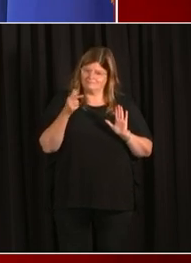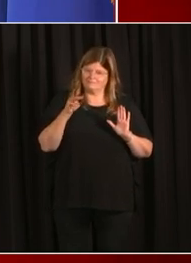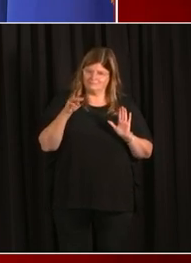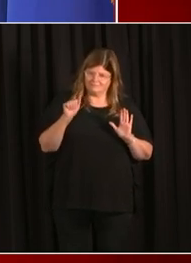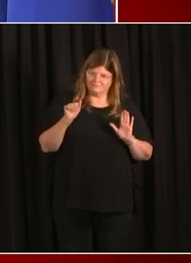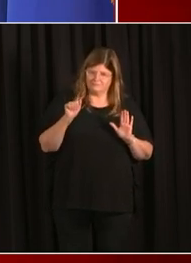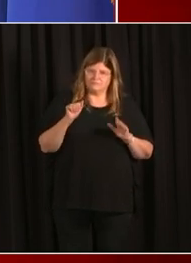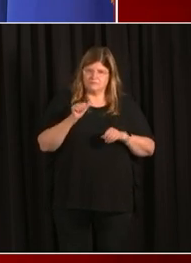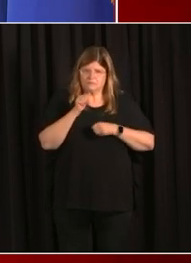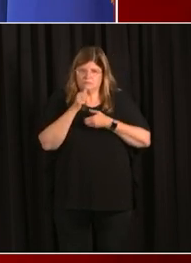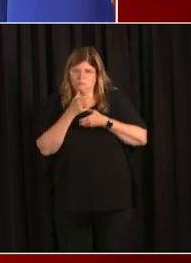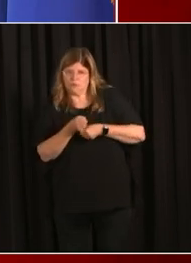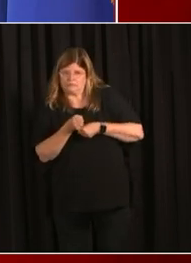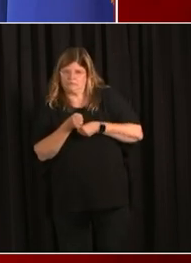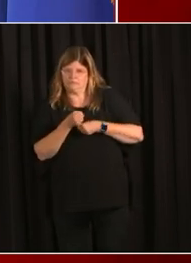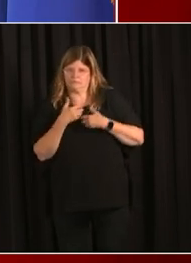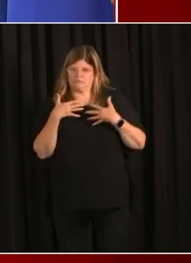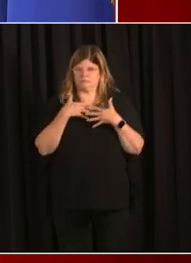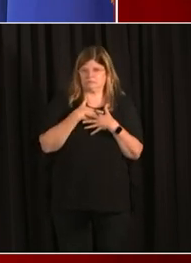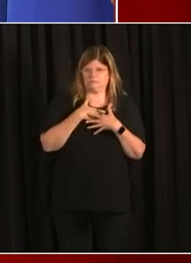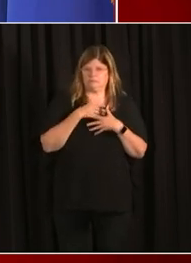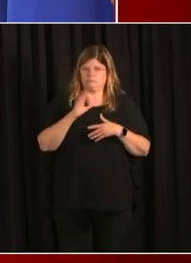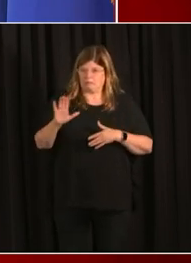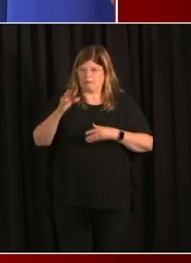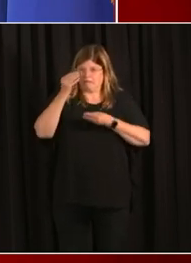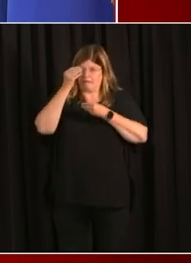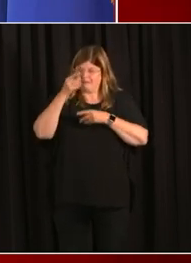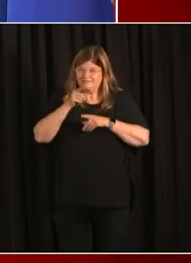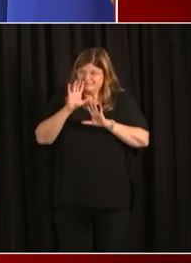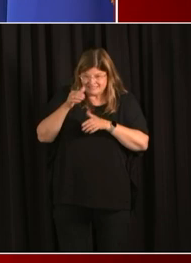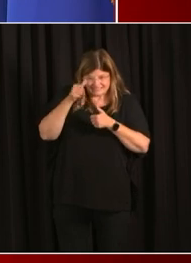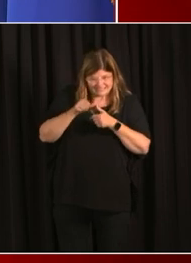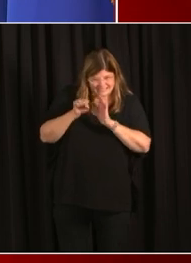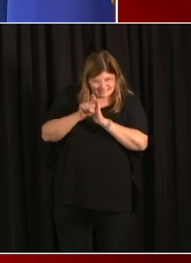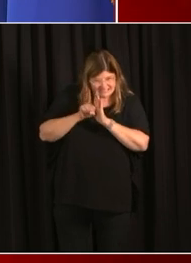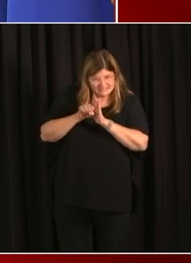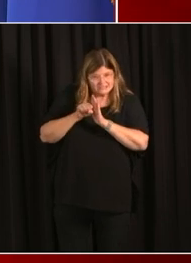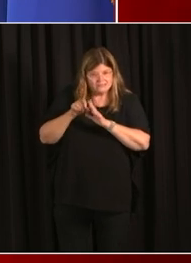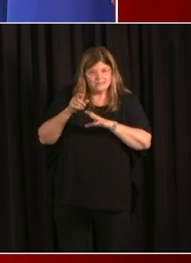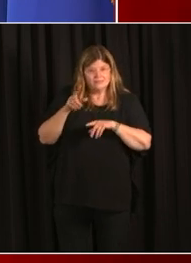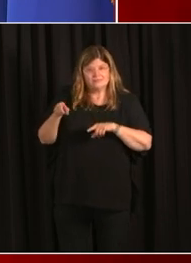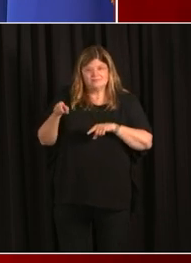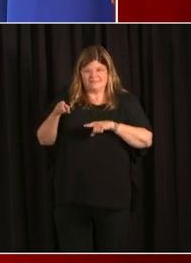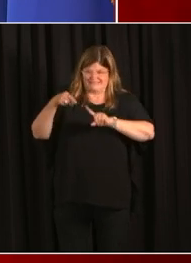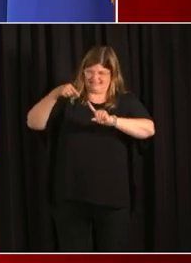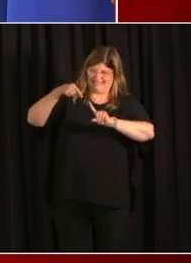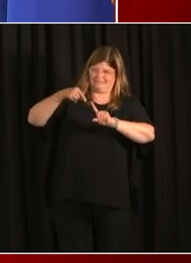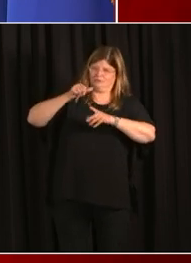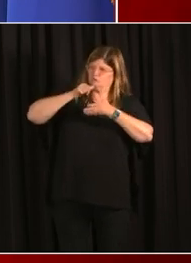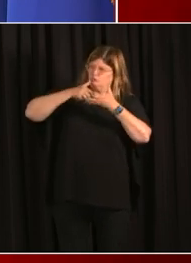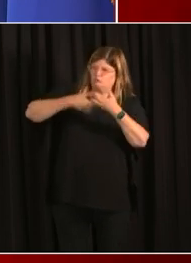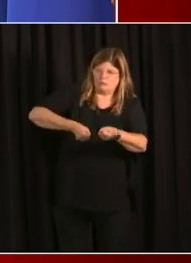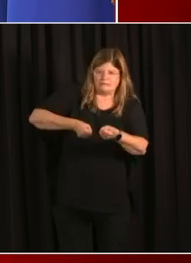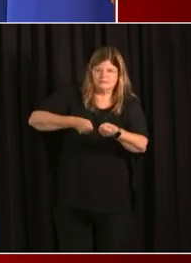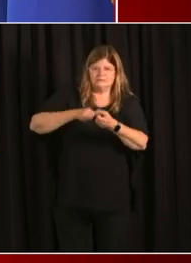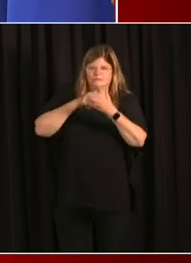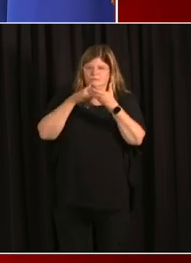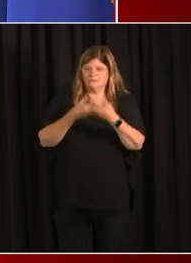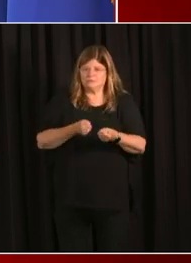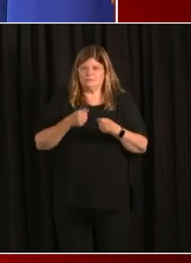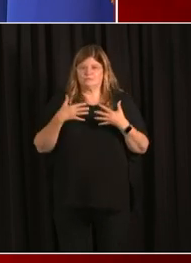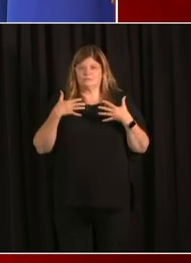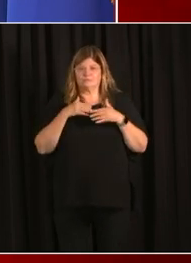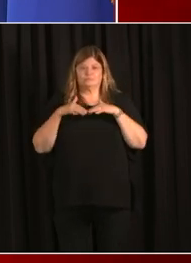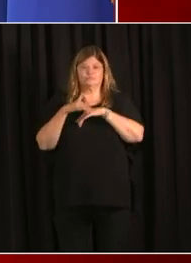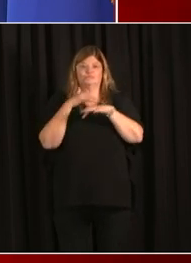conversation, the part of the conversation when we say your information is going to be kept private. So they're worried that they've been out socializing with friends,